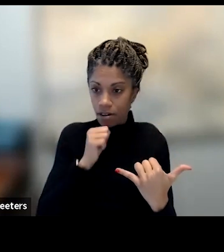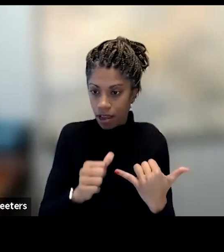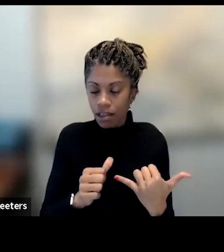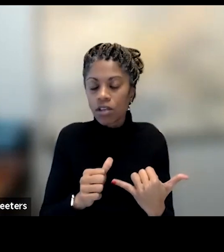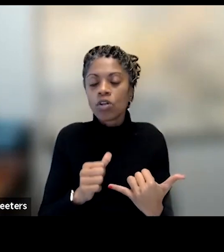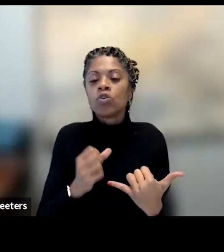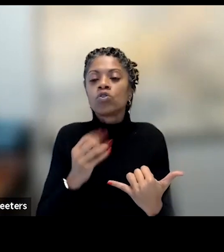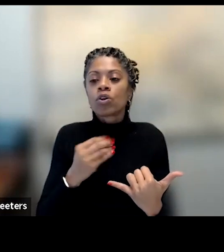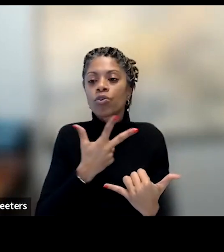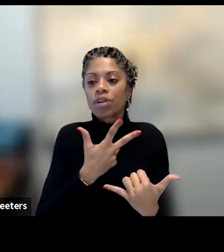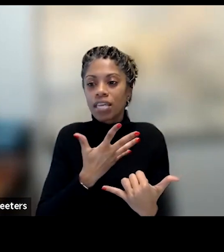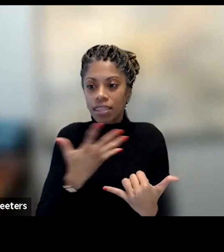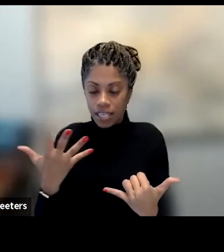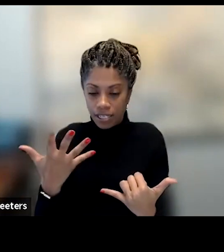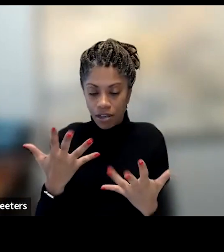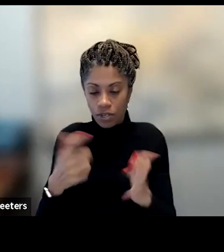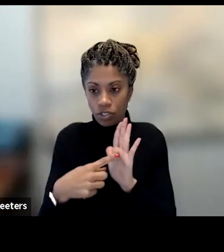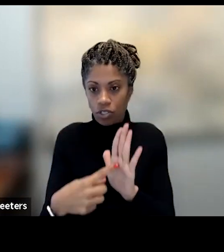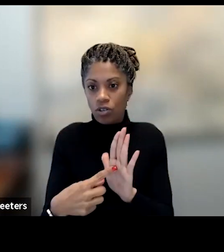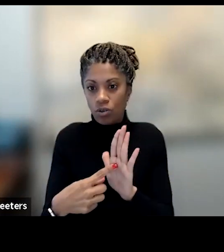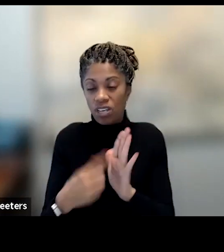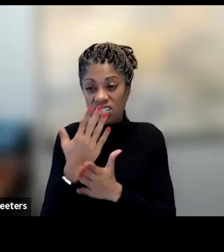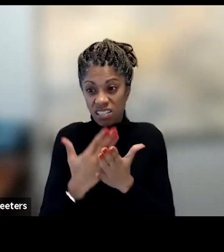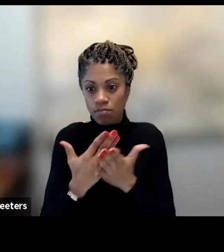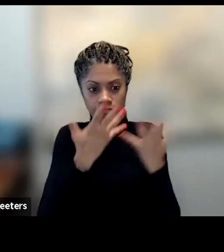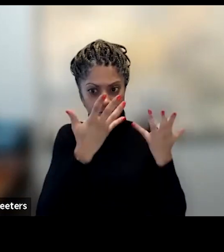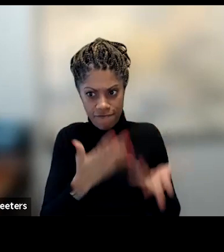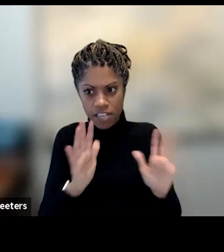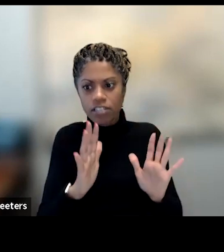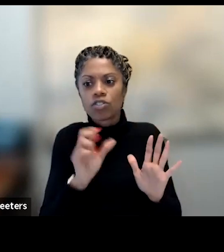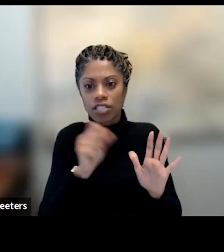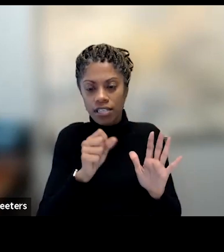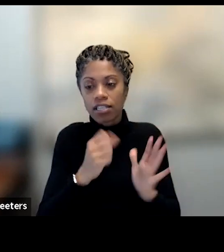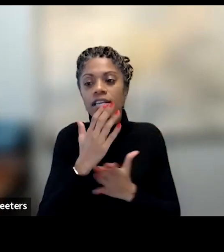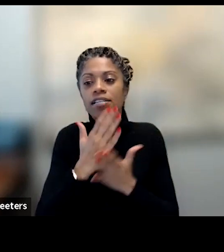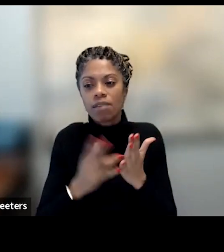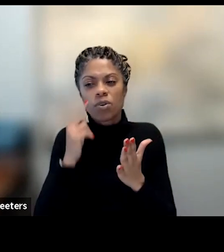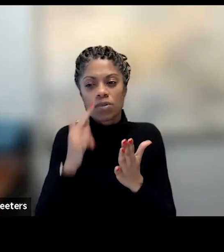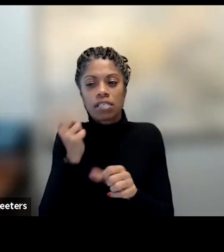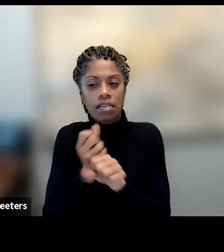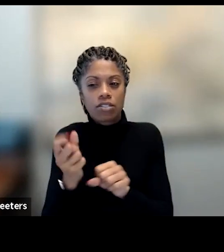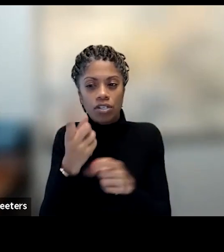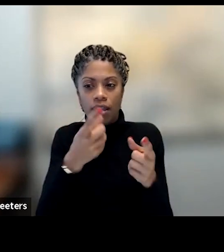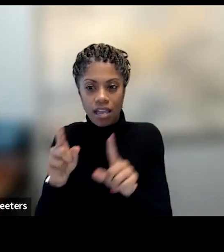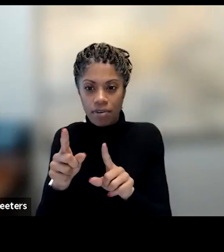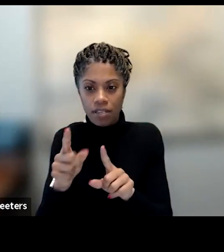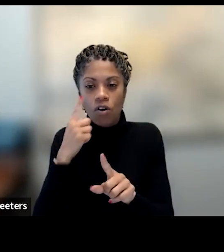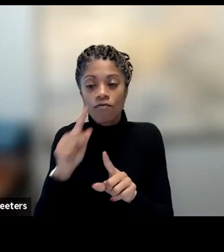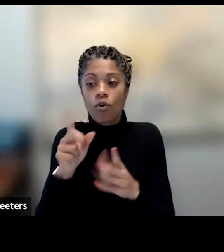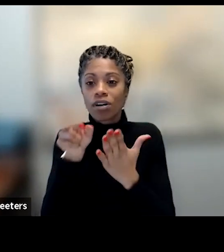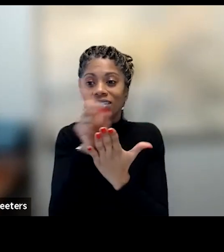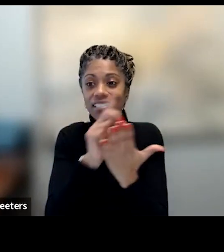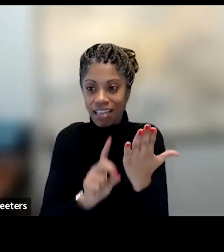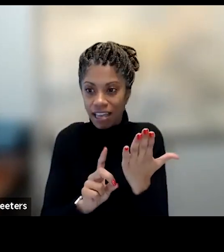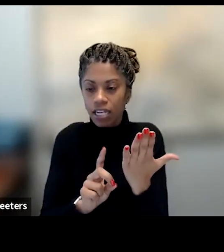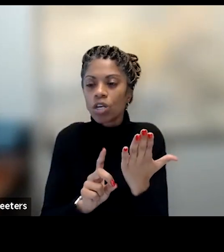to that you will notice that some of them are already done. A lot of these you can expect to see at the top of the year. So for design, we're actually trying to make it more